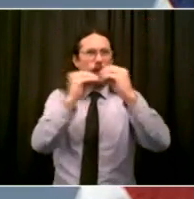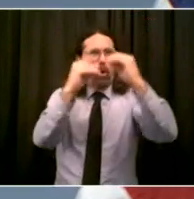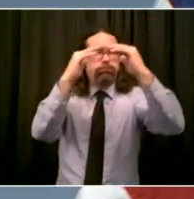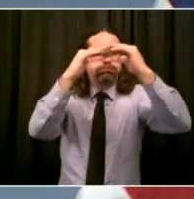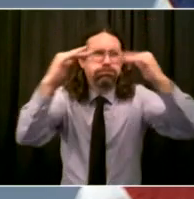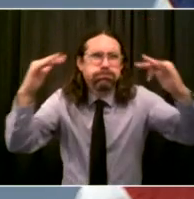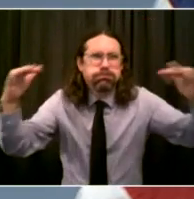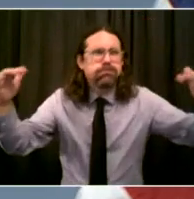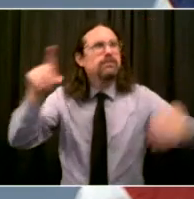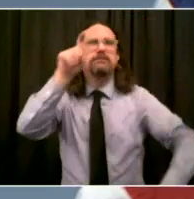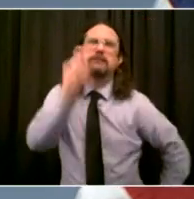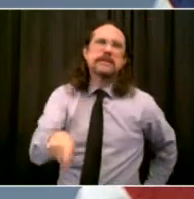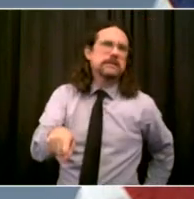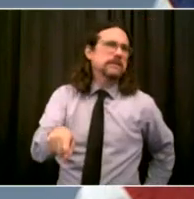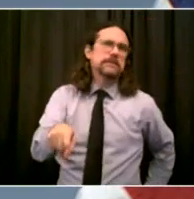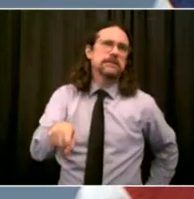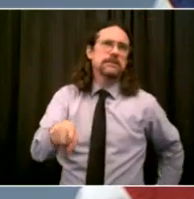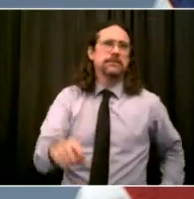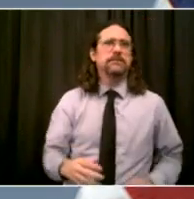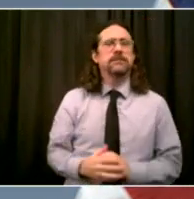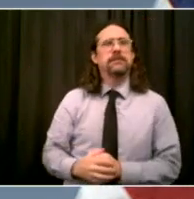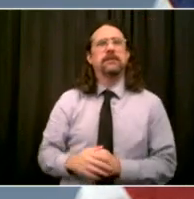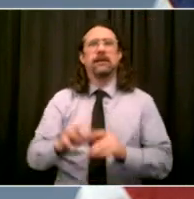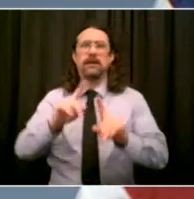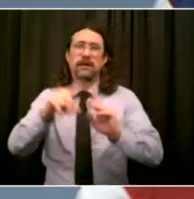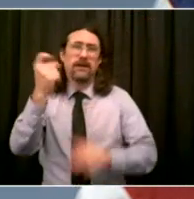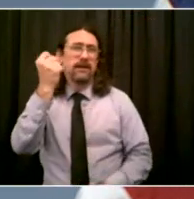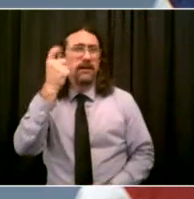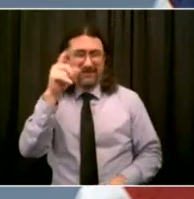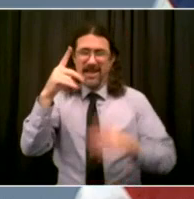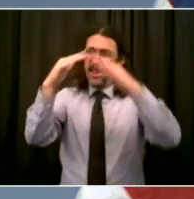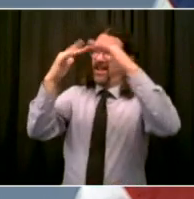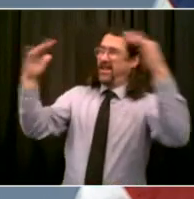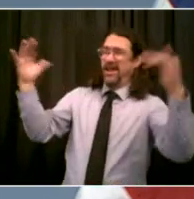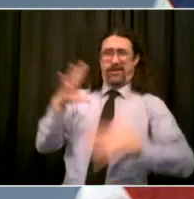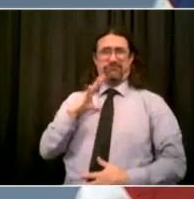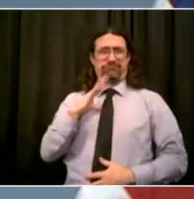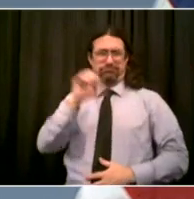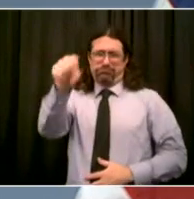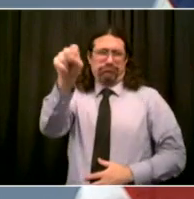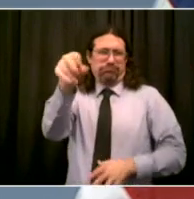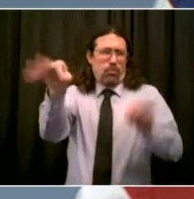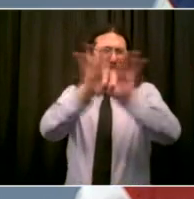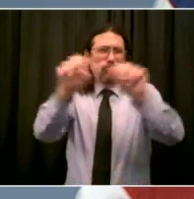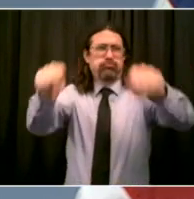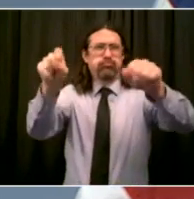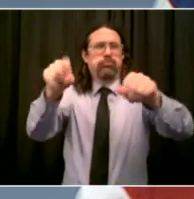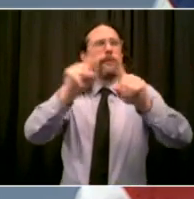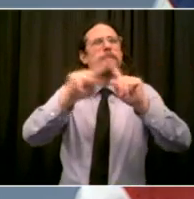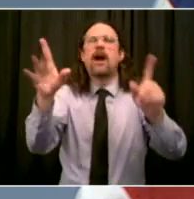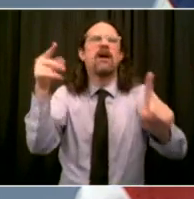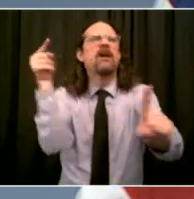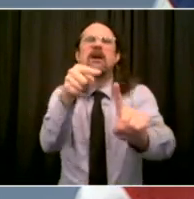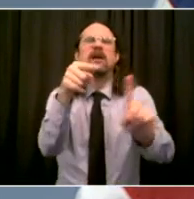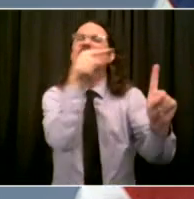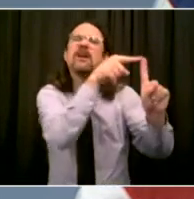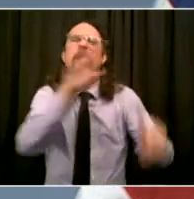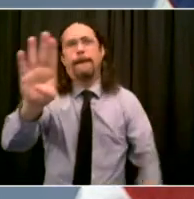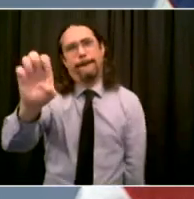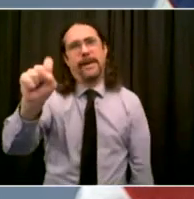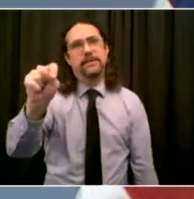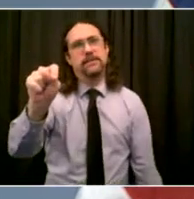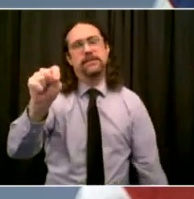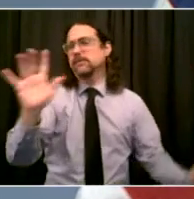I'm looking at Lola's picture a minute ago, and I could say the same about Lola. Lola's never shied away from work. She's taken the hardest